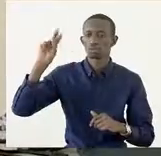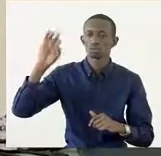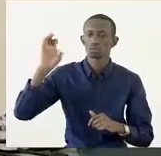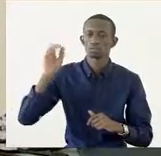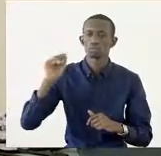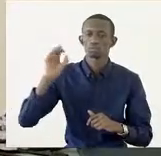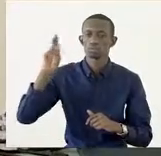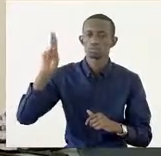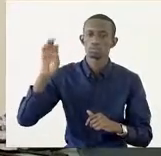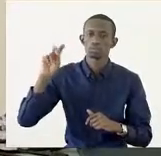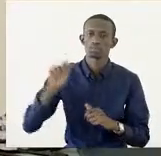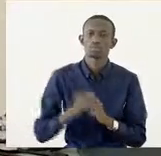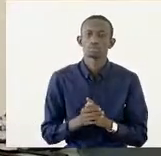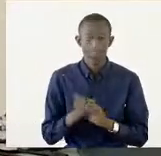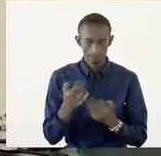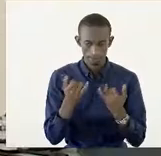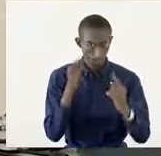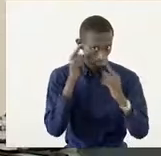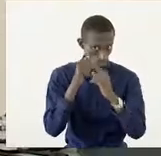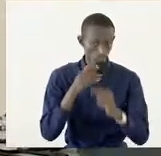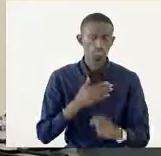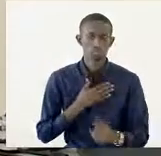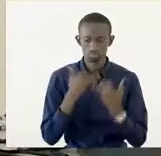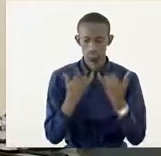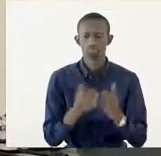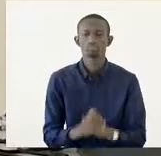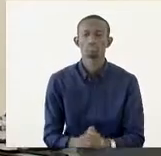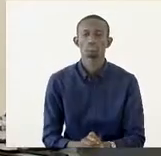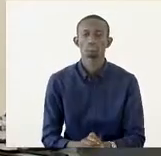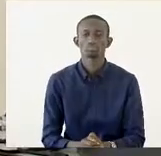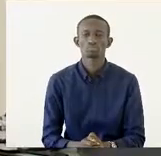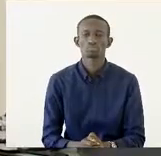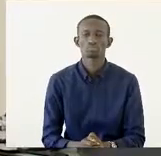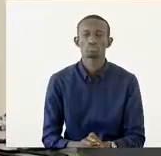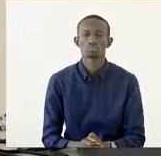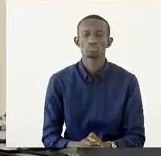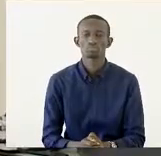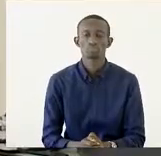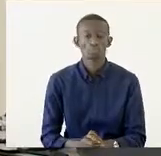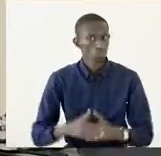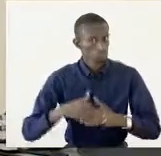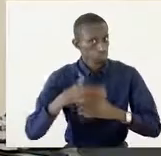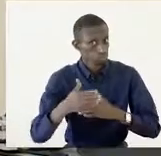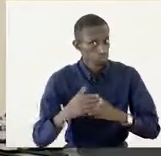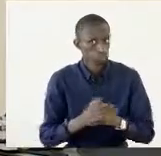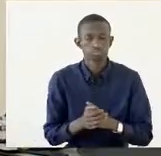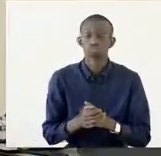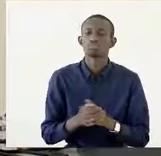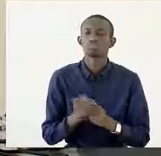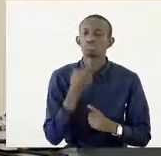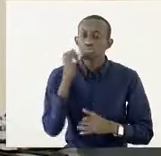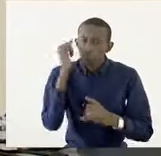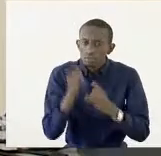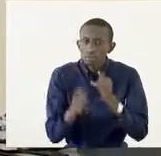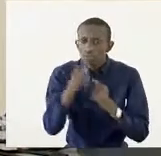those are our objectives for today's lesson. By the end of this lesson, you should be